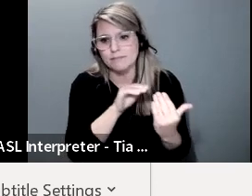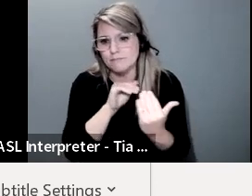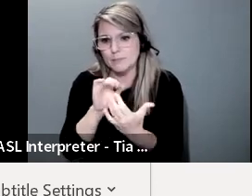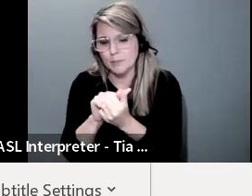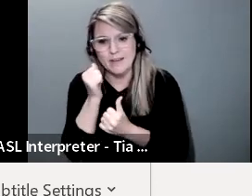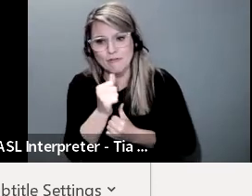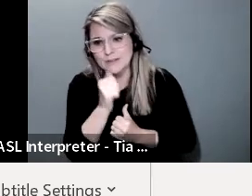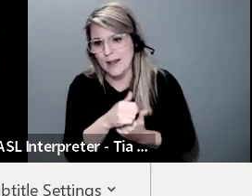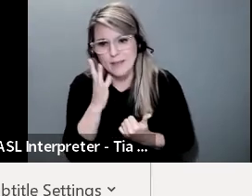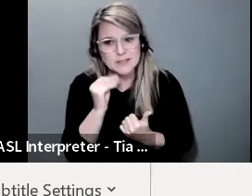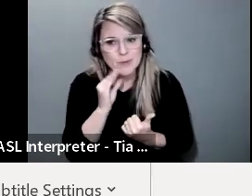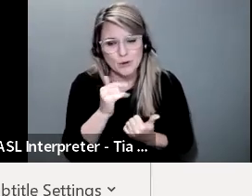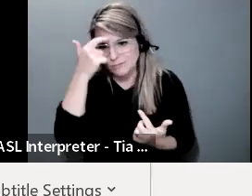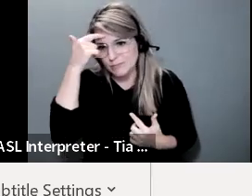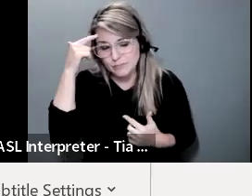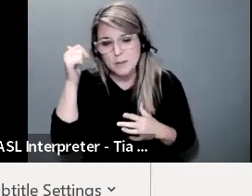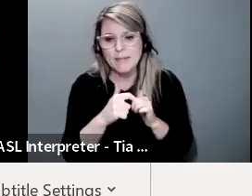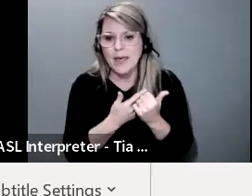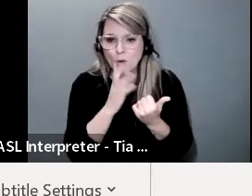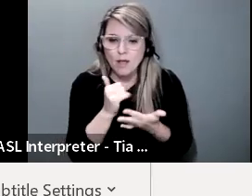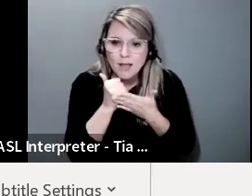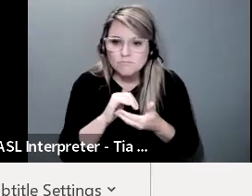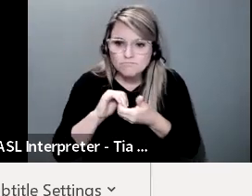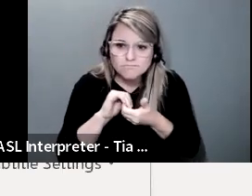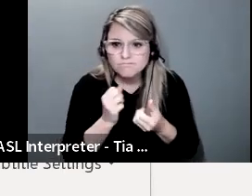videos out here about Youth Thrive.